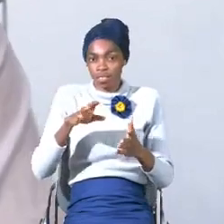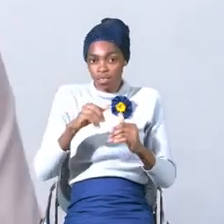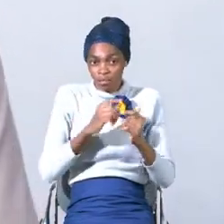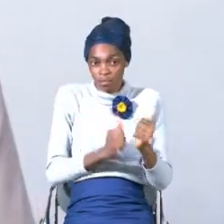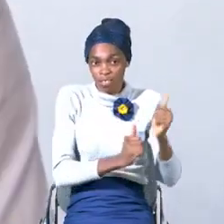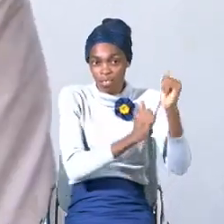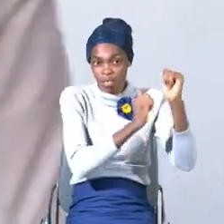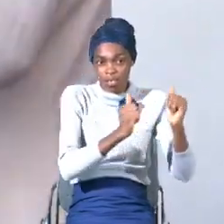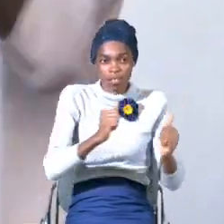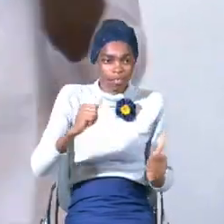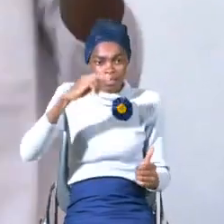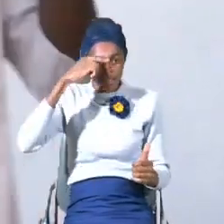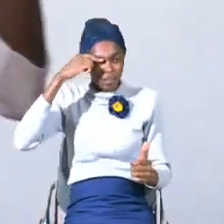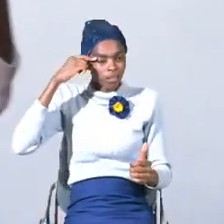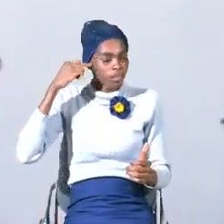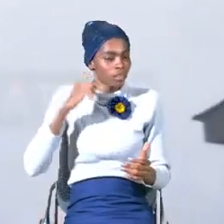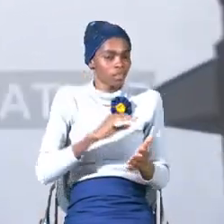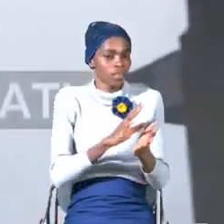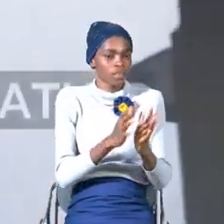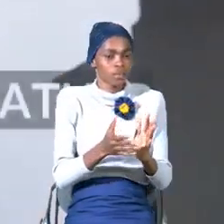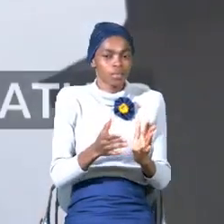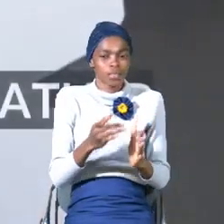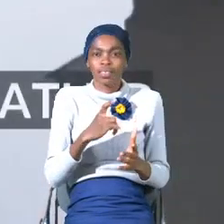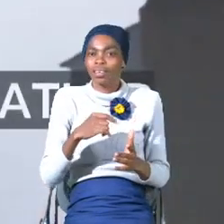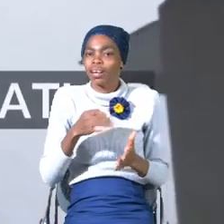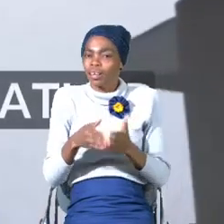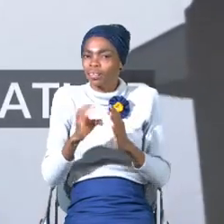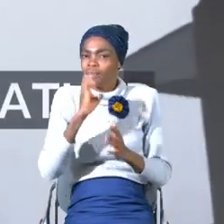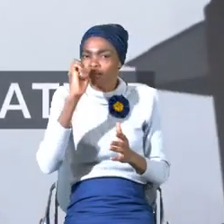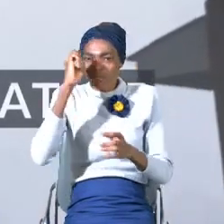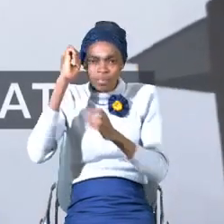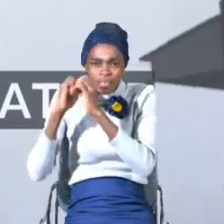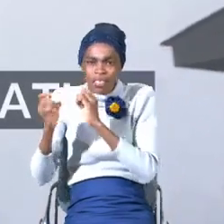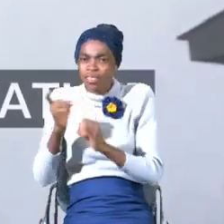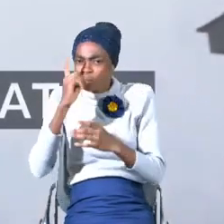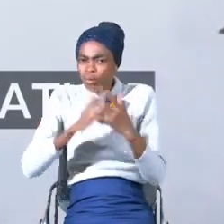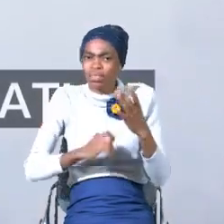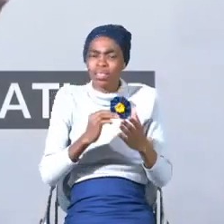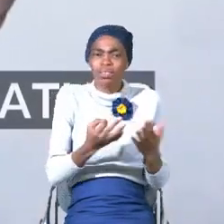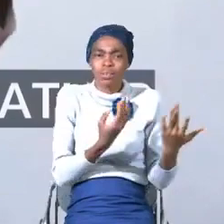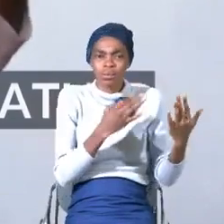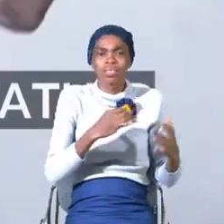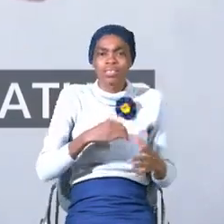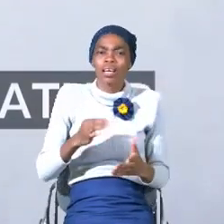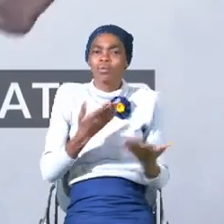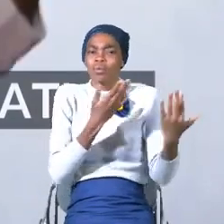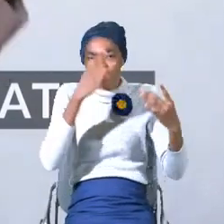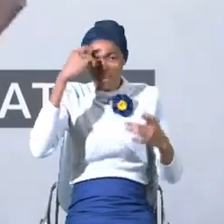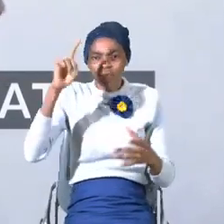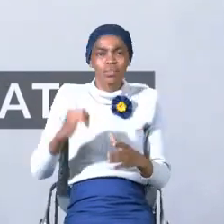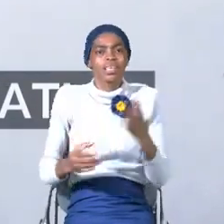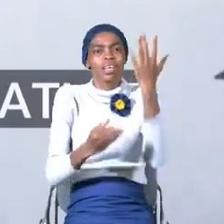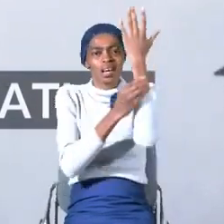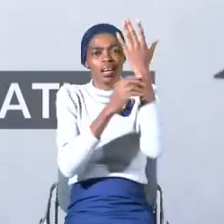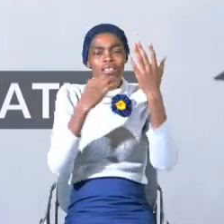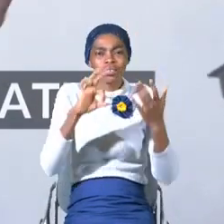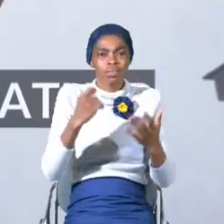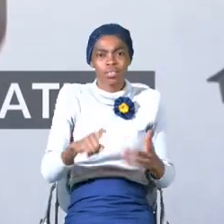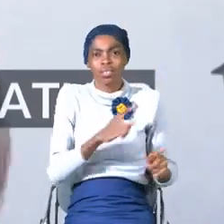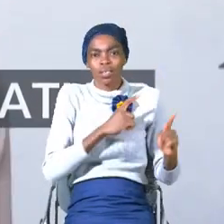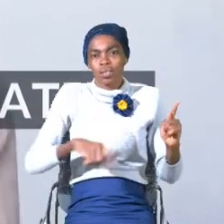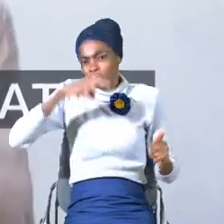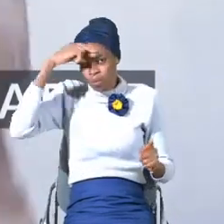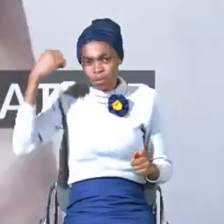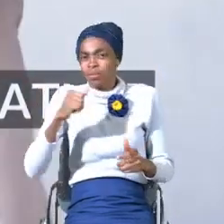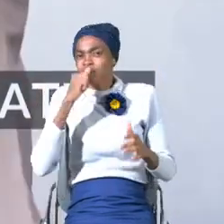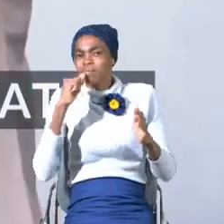Father. Elijah, what are you waiting for? He said, I'm waiting for the hand of the Lord. Because the secret to speed